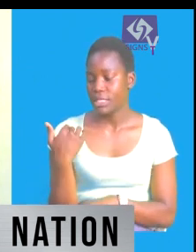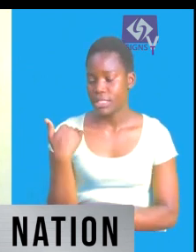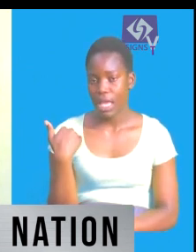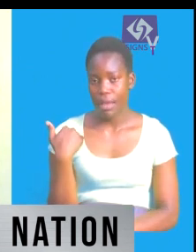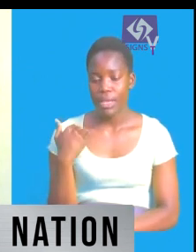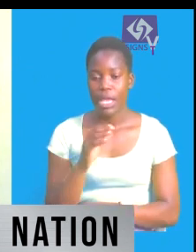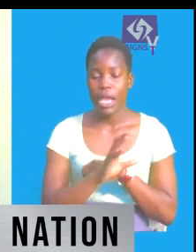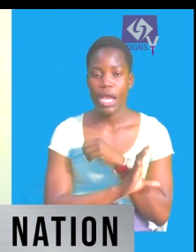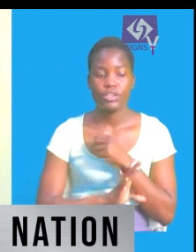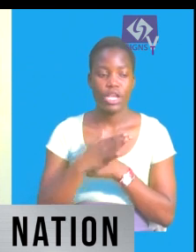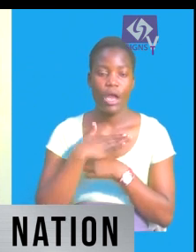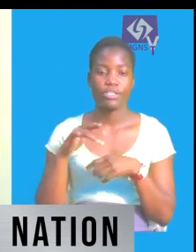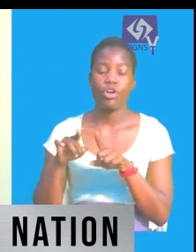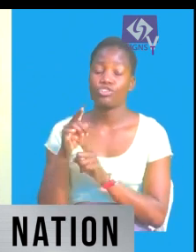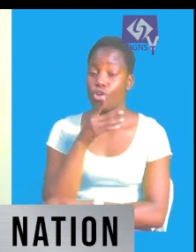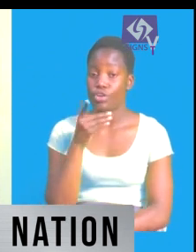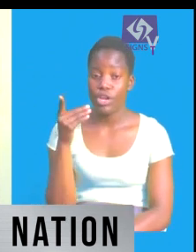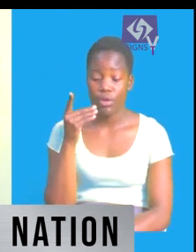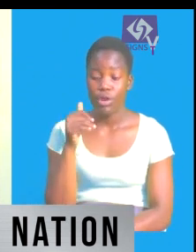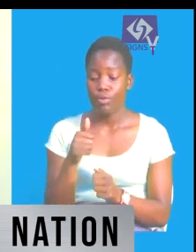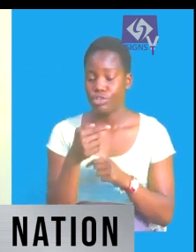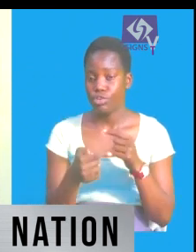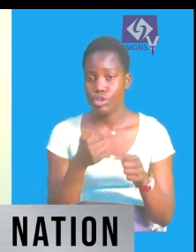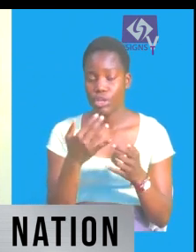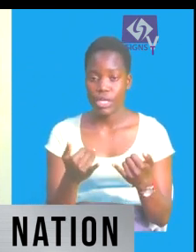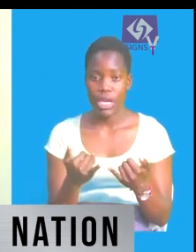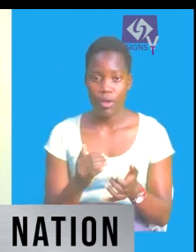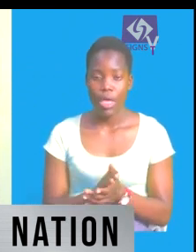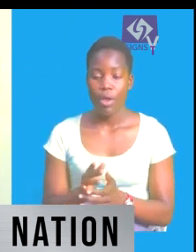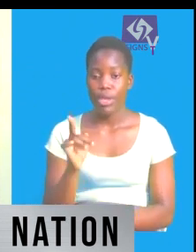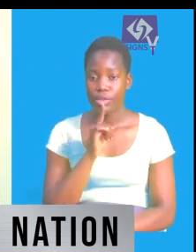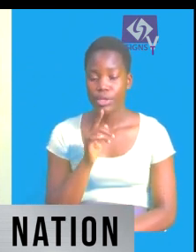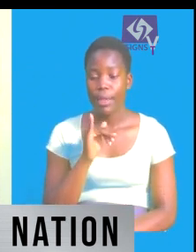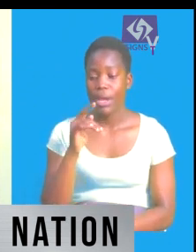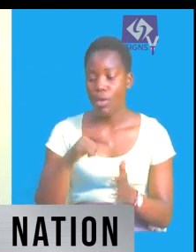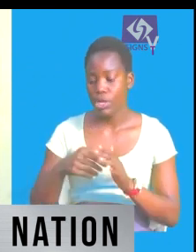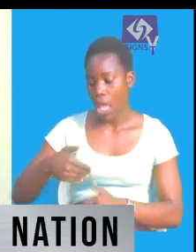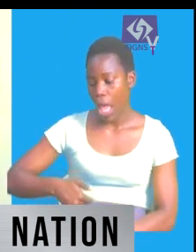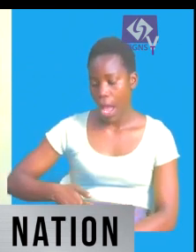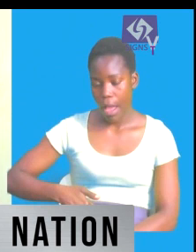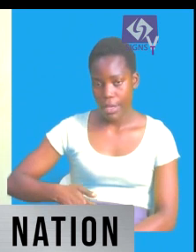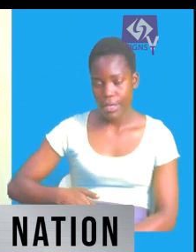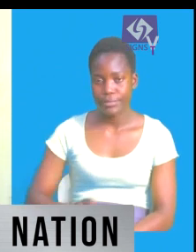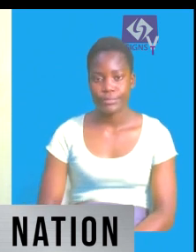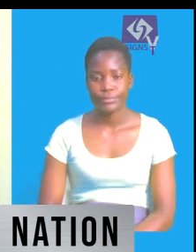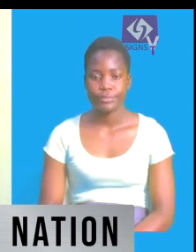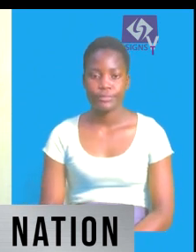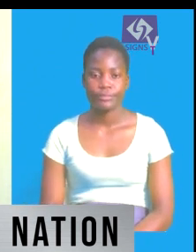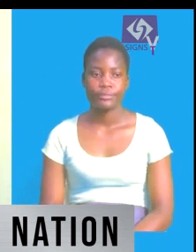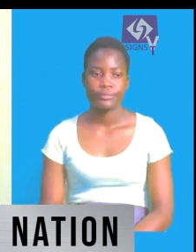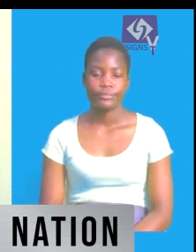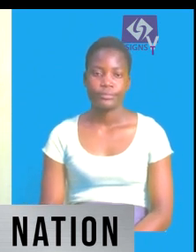the issue of the drought that is ongoing. Right now, we are being threatened by hunger. Yeah. Yes.